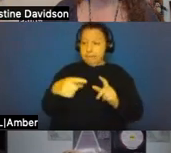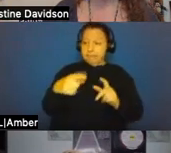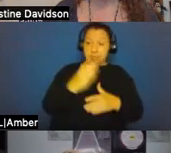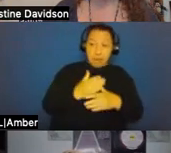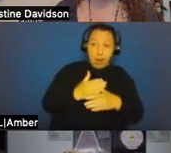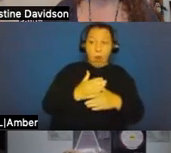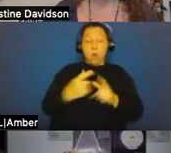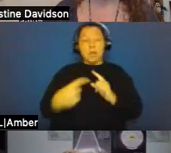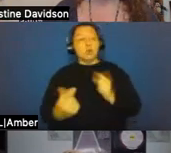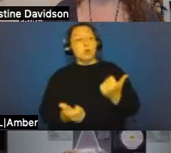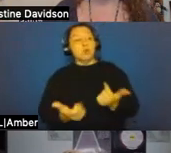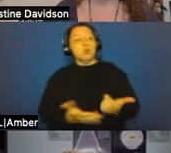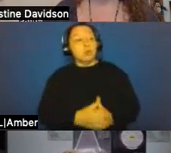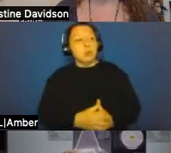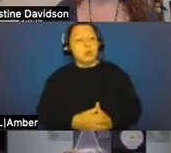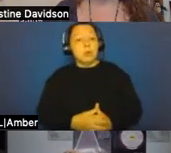Victims who recant are lying.